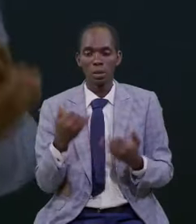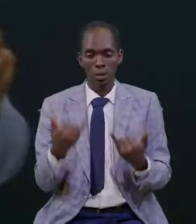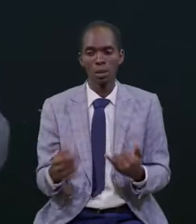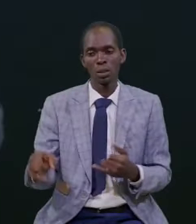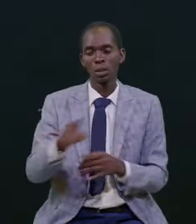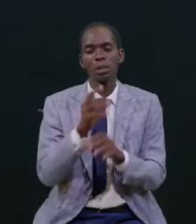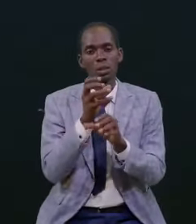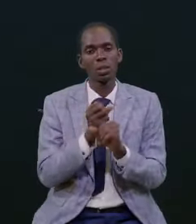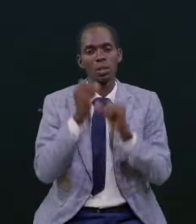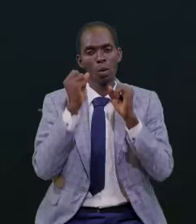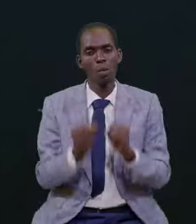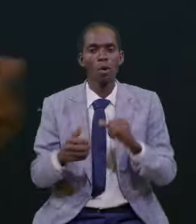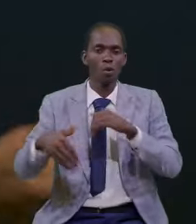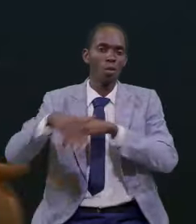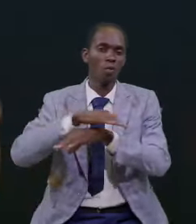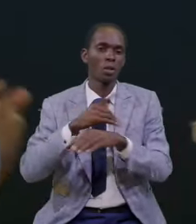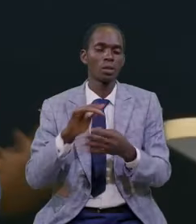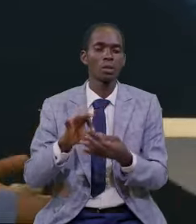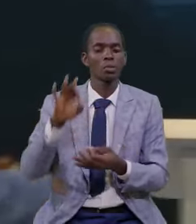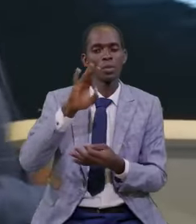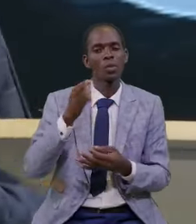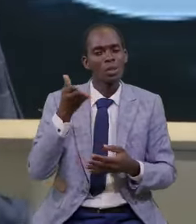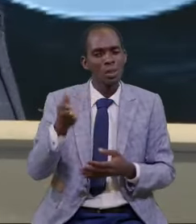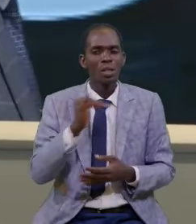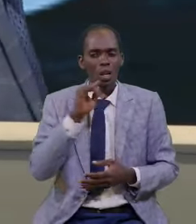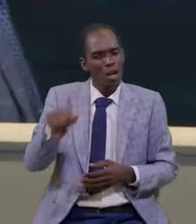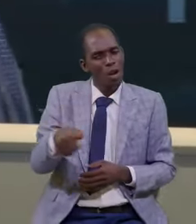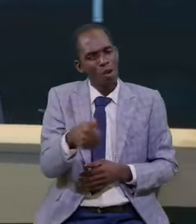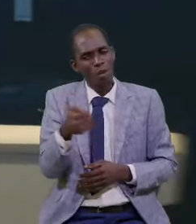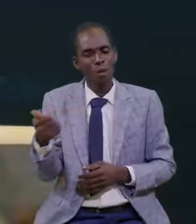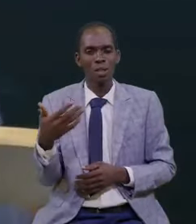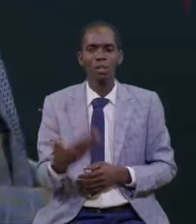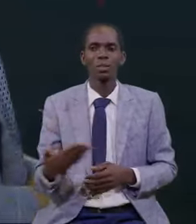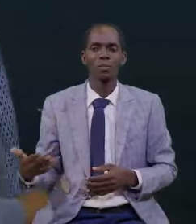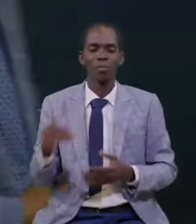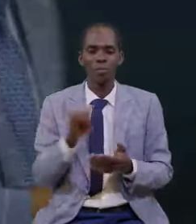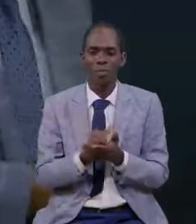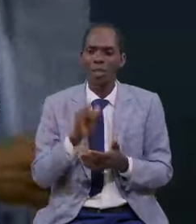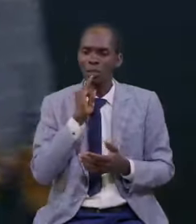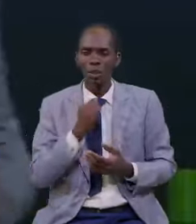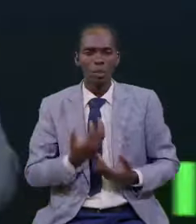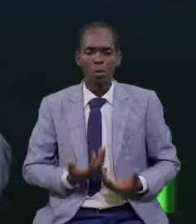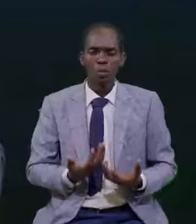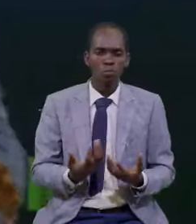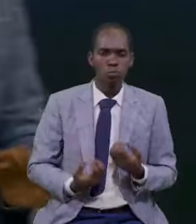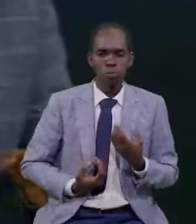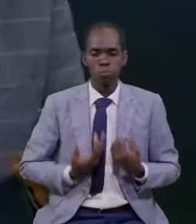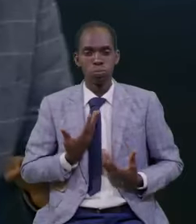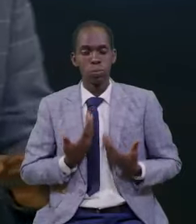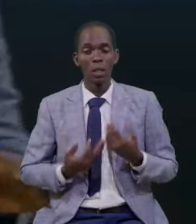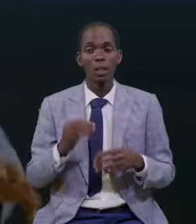And now there's something else. There's something bubbling in them. And it's